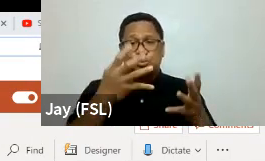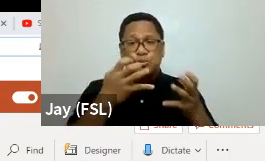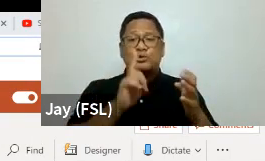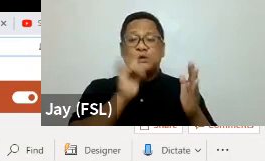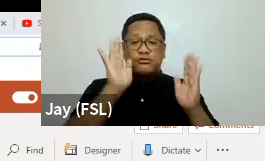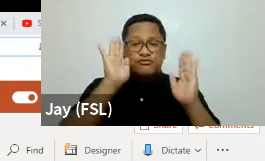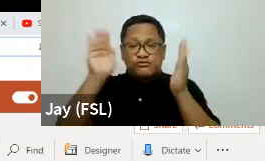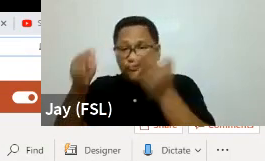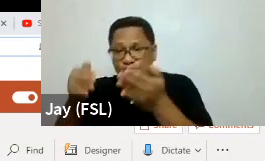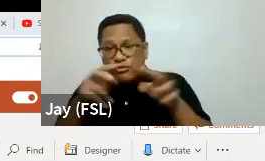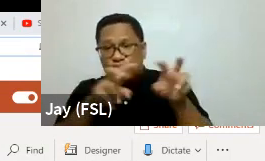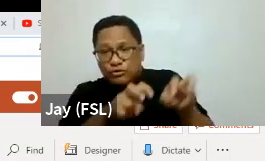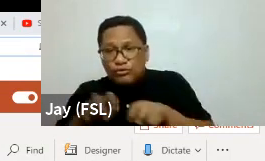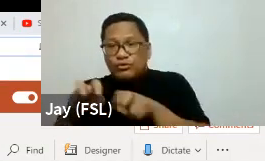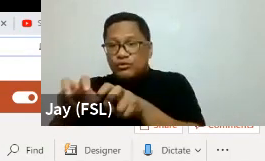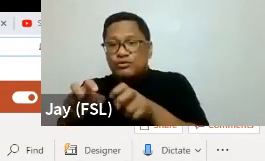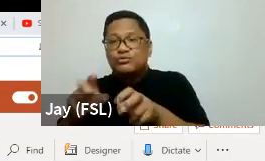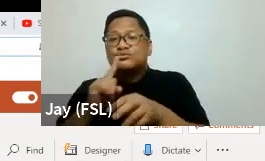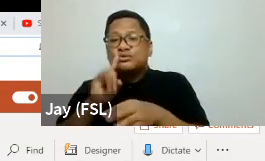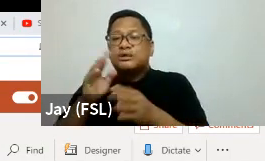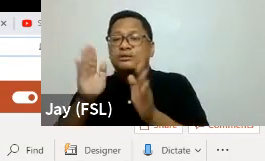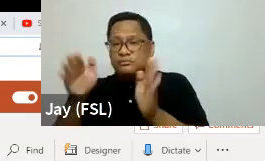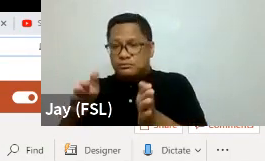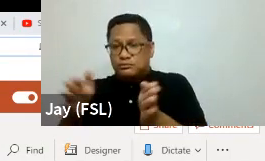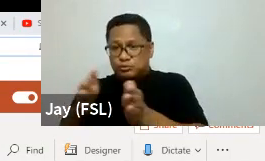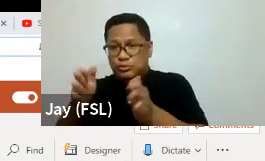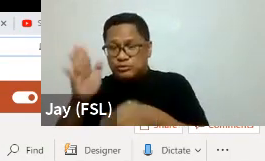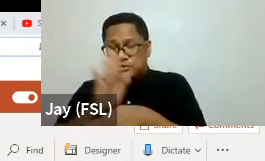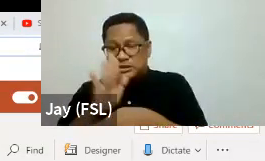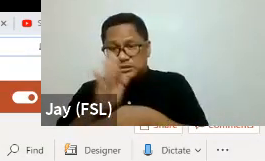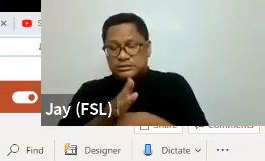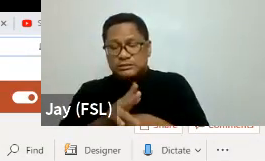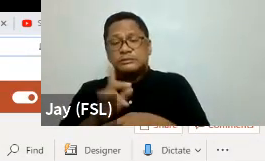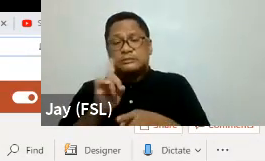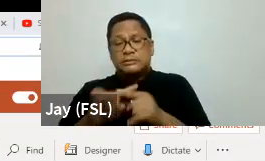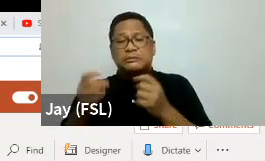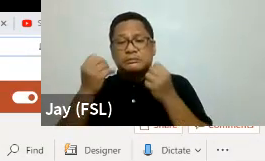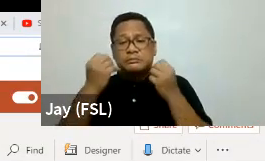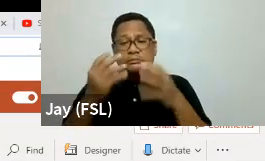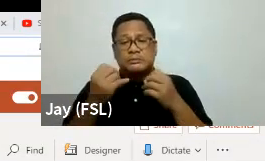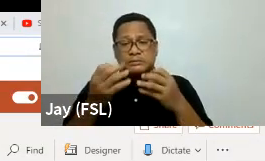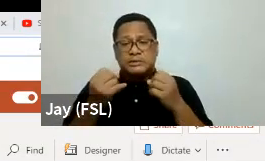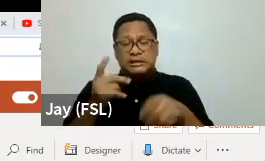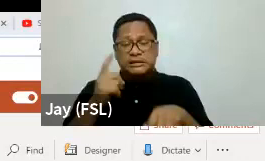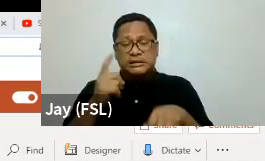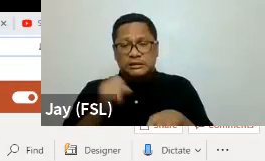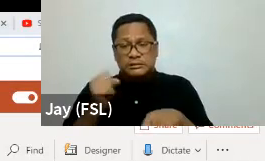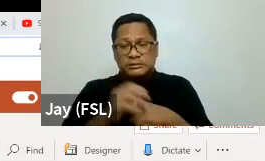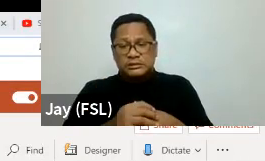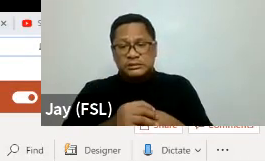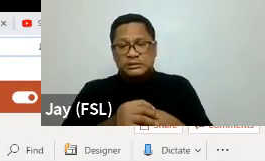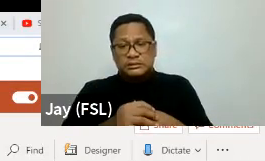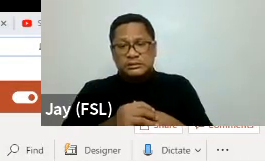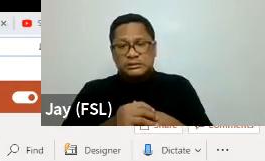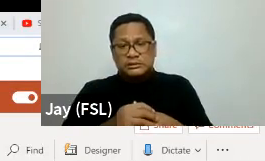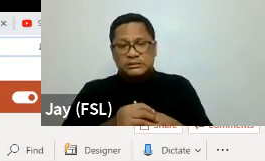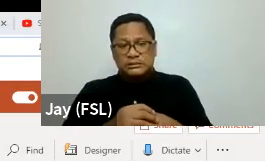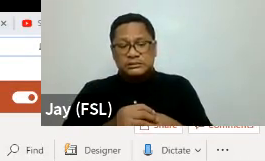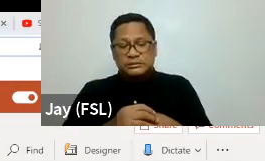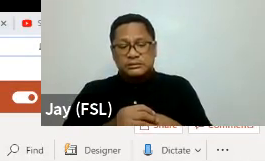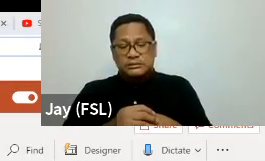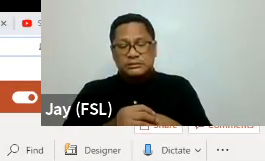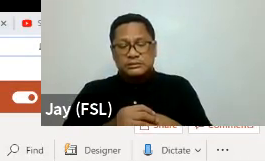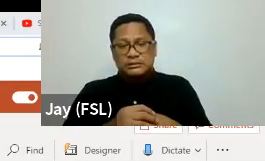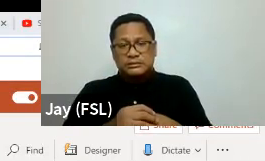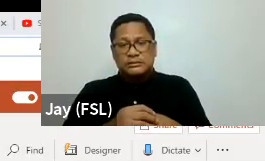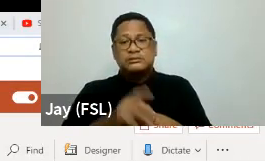That's where your interest lies. But, many times, you just have to